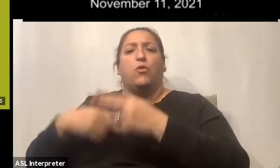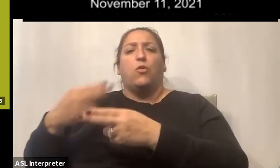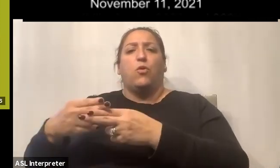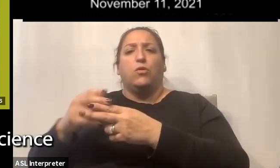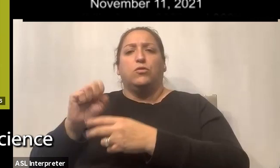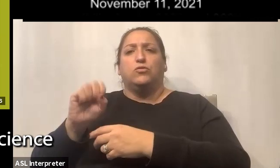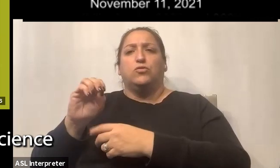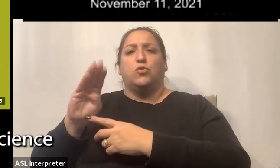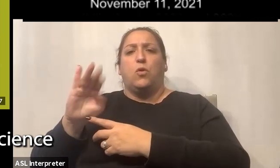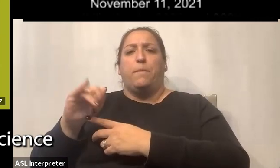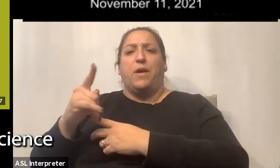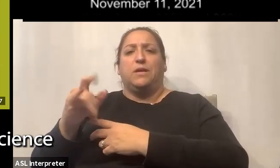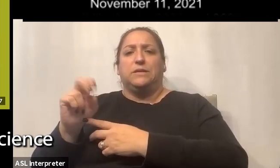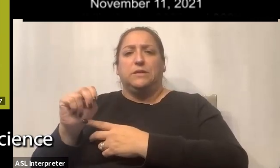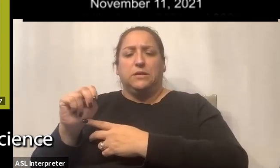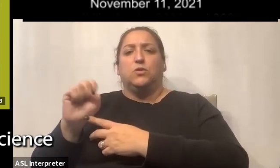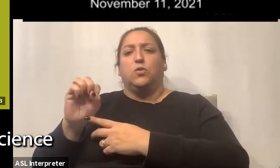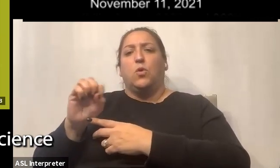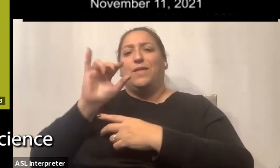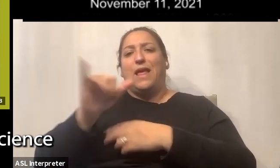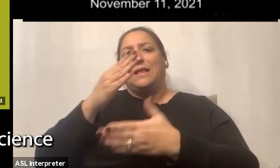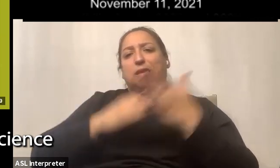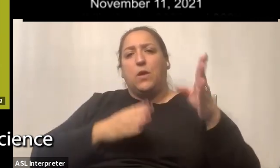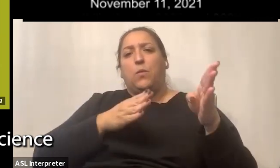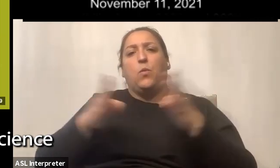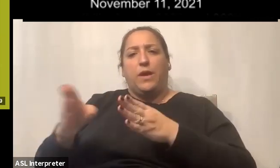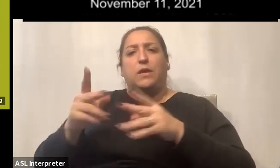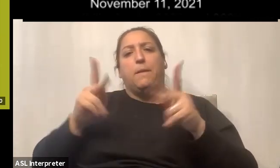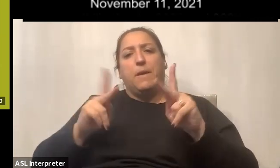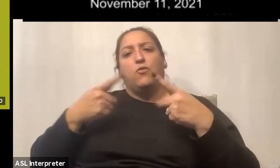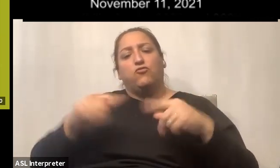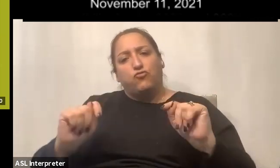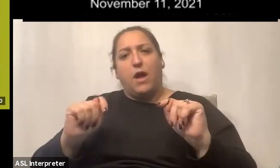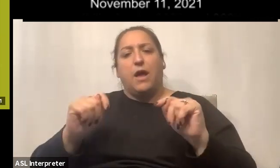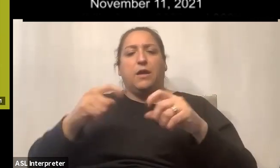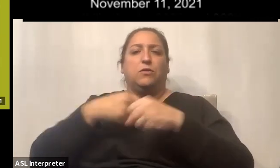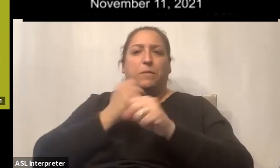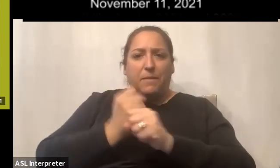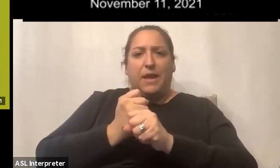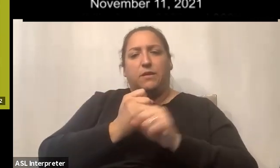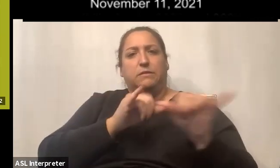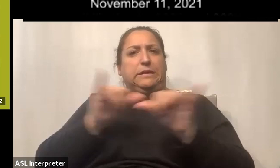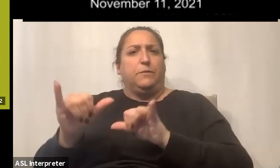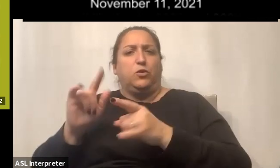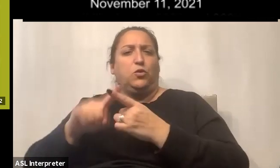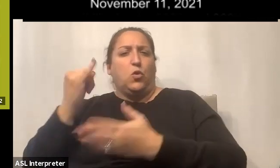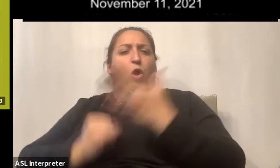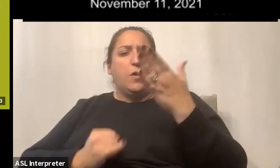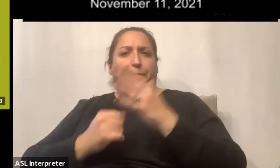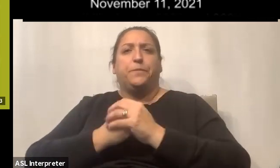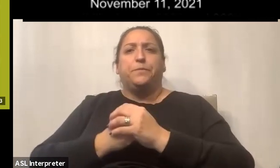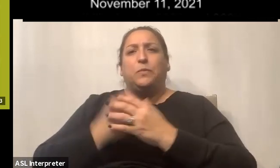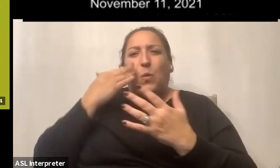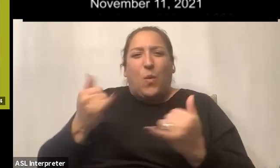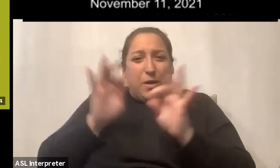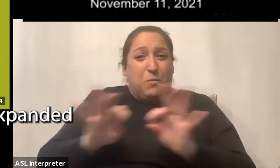Science. So these are just some ways where people have tried to make science more accessible through art. Why is this